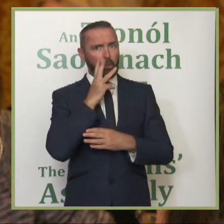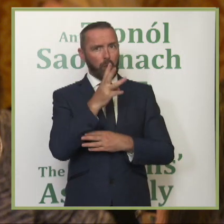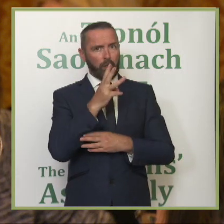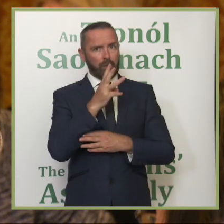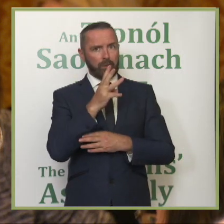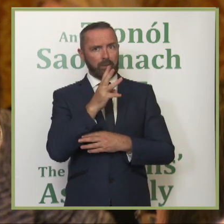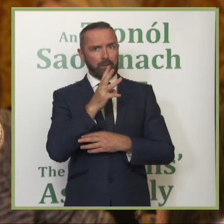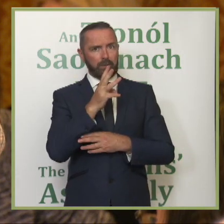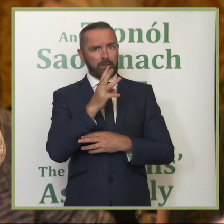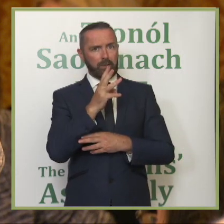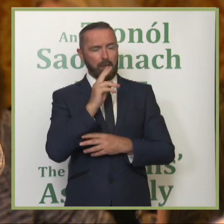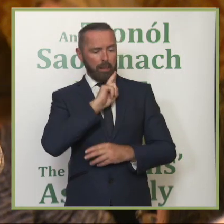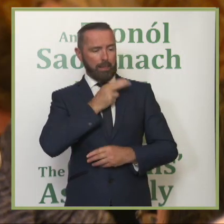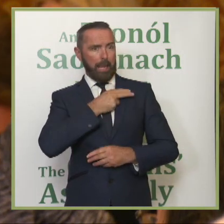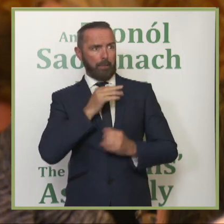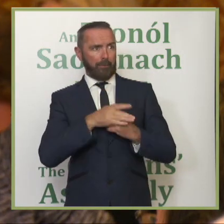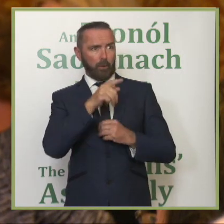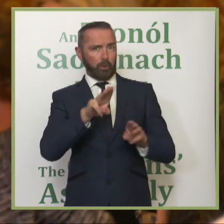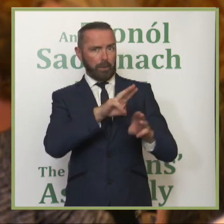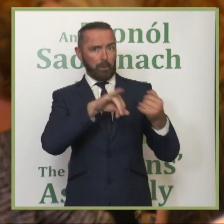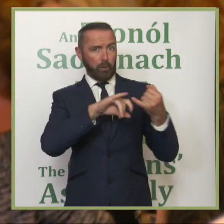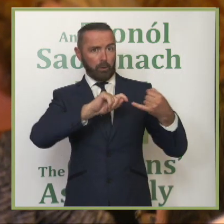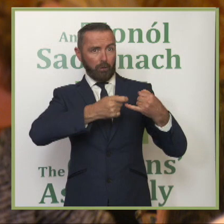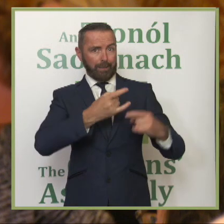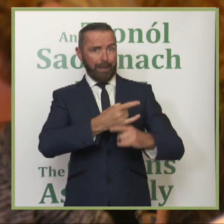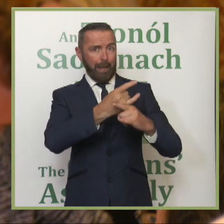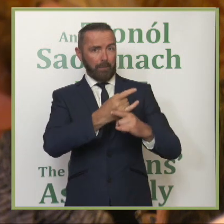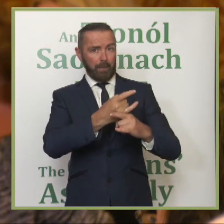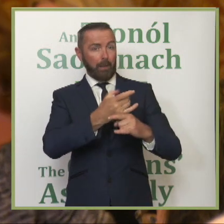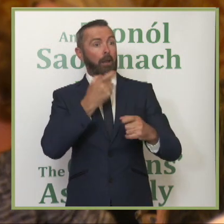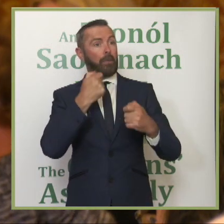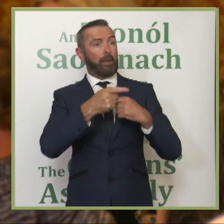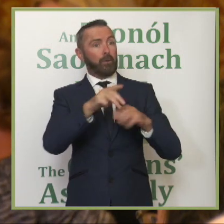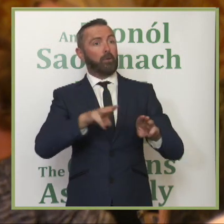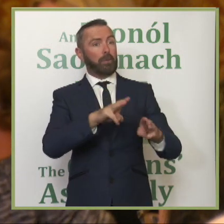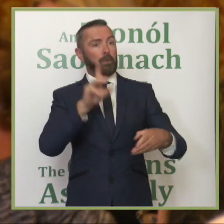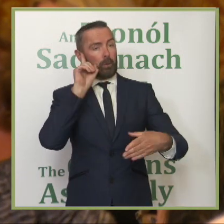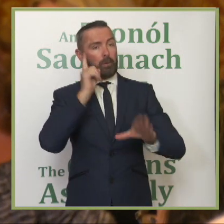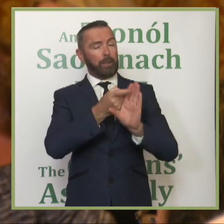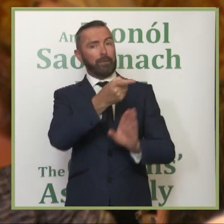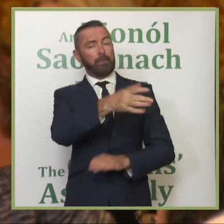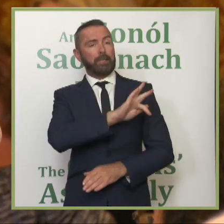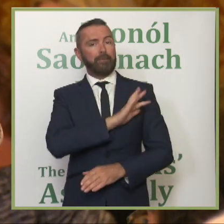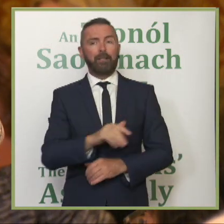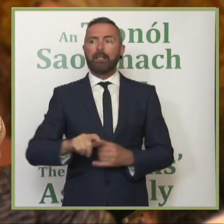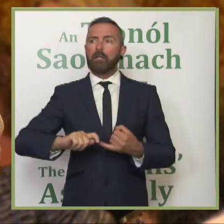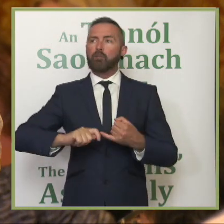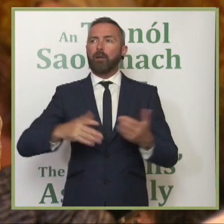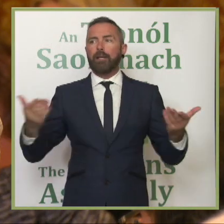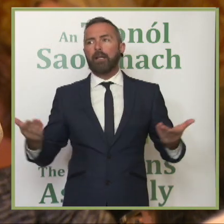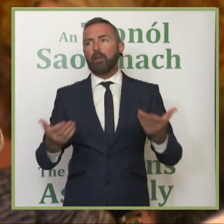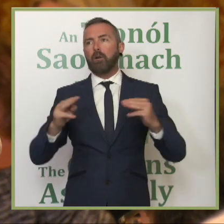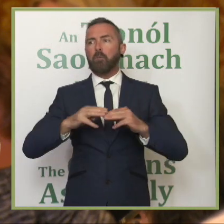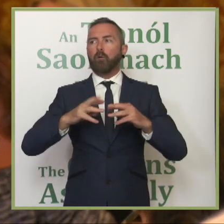help, the more those people will believe that's what they are. So if we can encourage a more